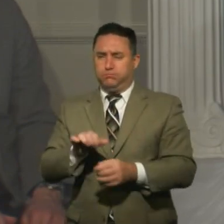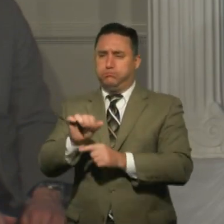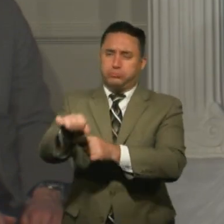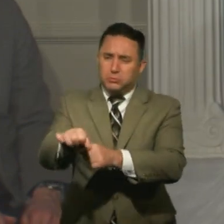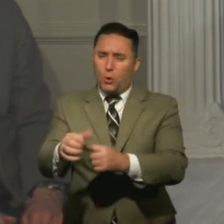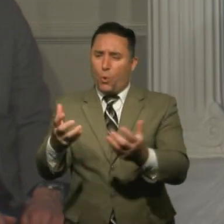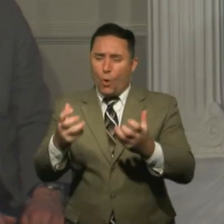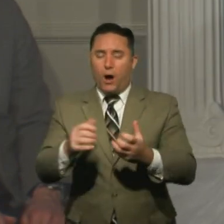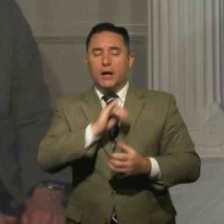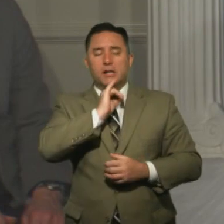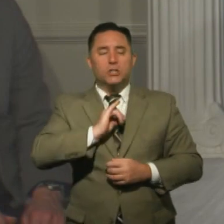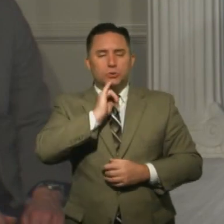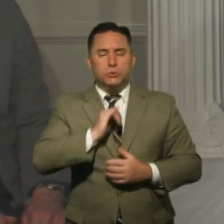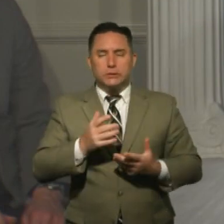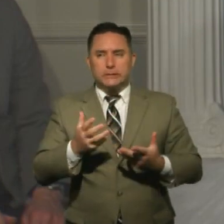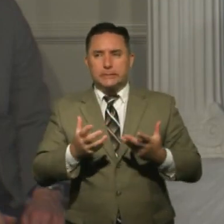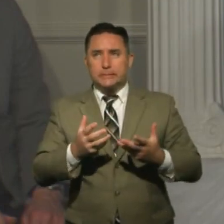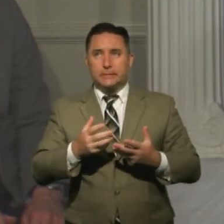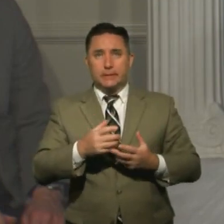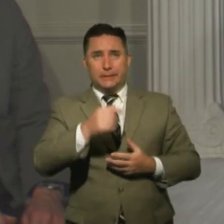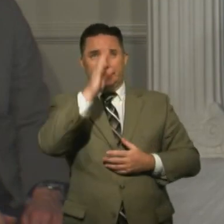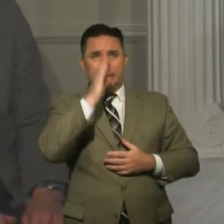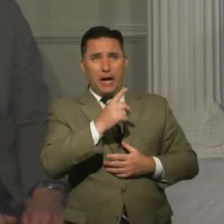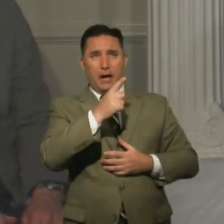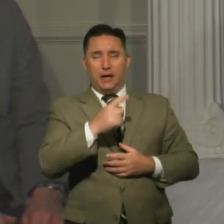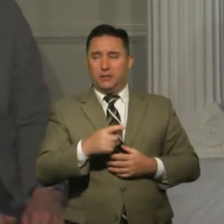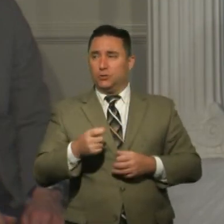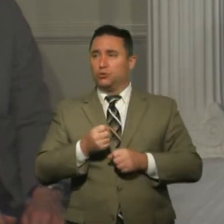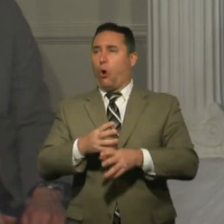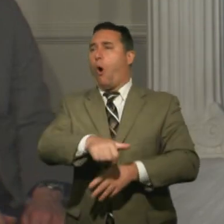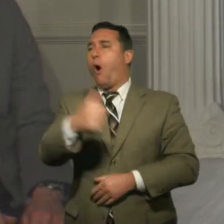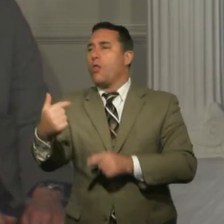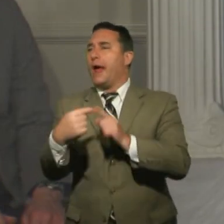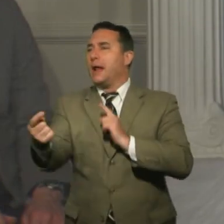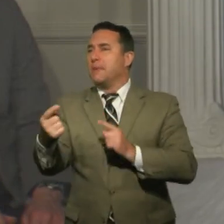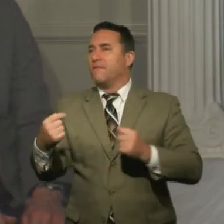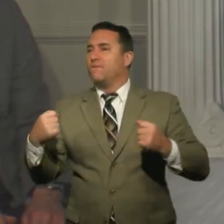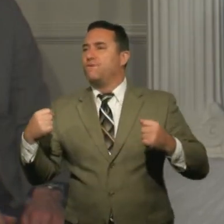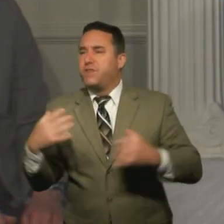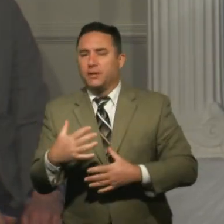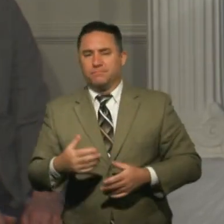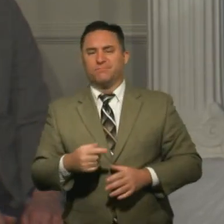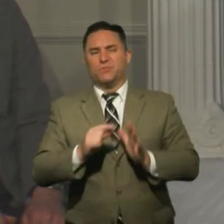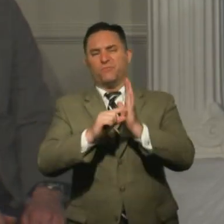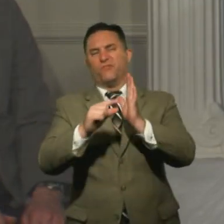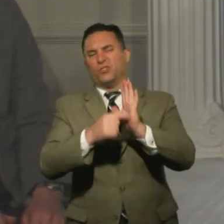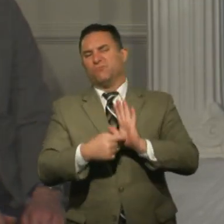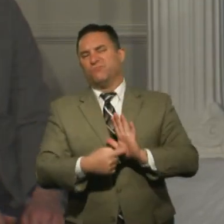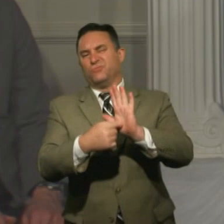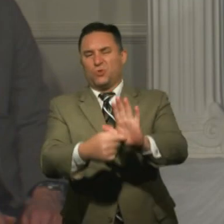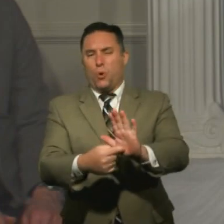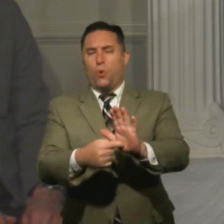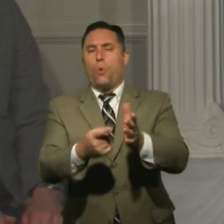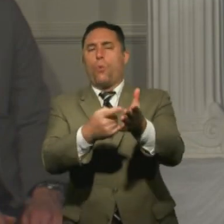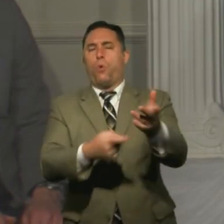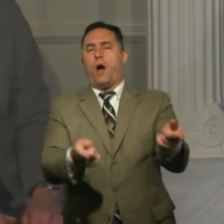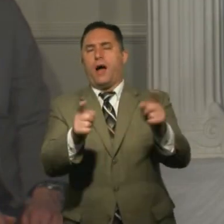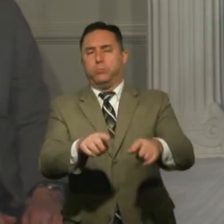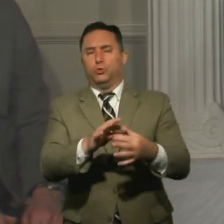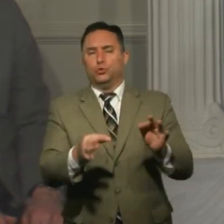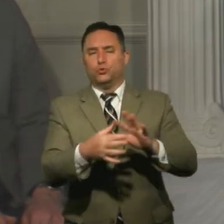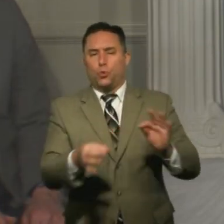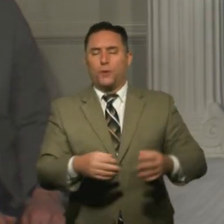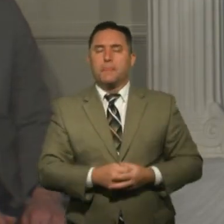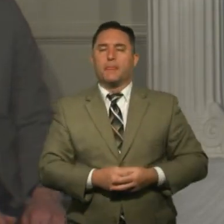the Israelites had this kind of unknown God that kind of put fear in a lot of the enemy's hearts. And so I'll show you a couple verses, exactly what happened. So at this